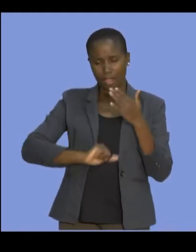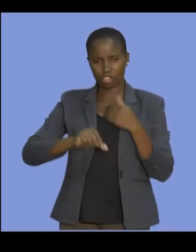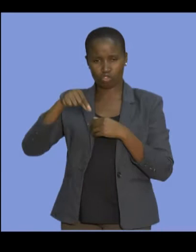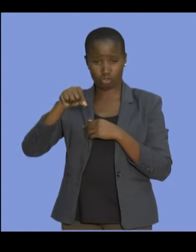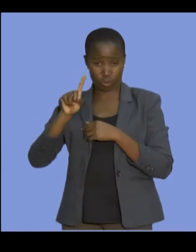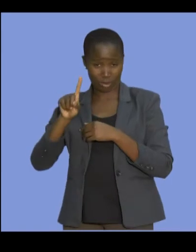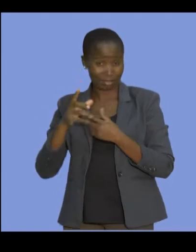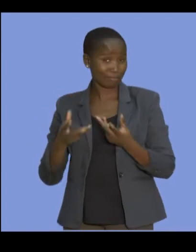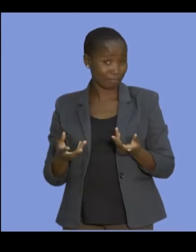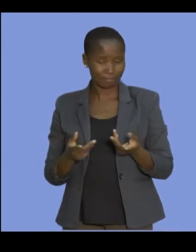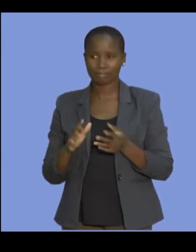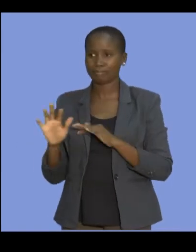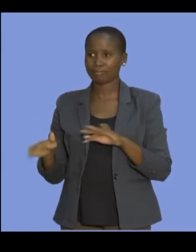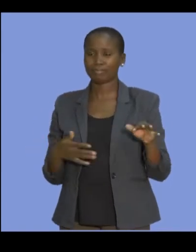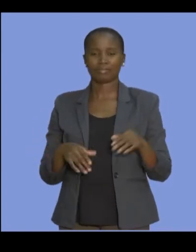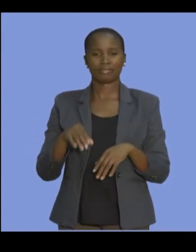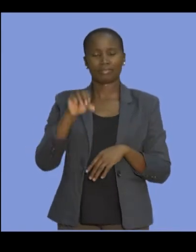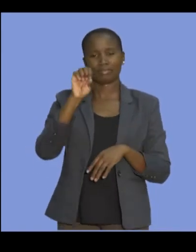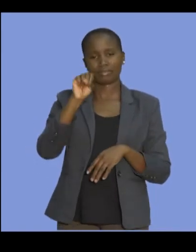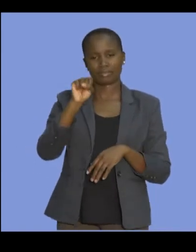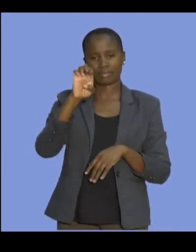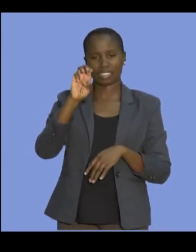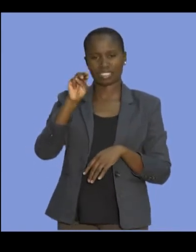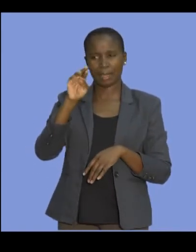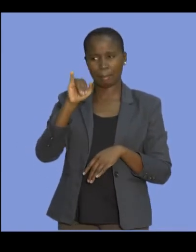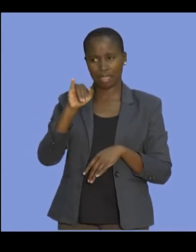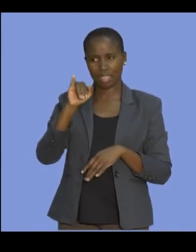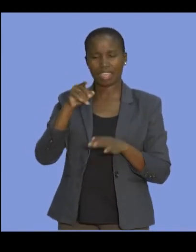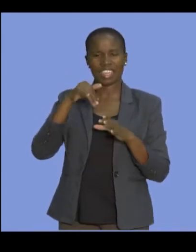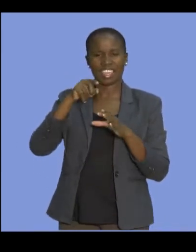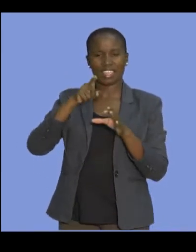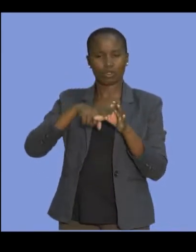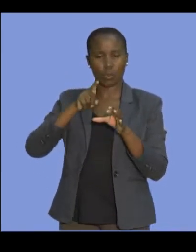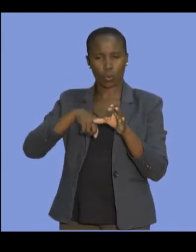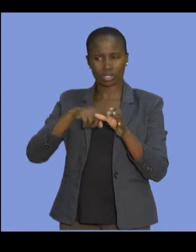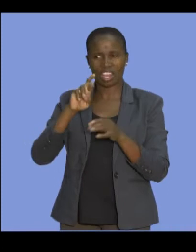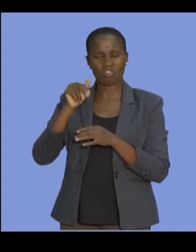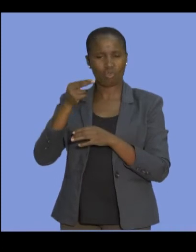And the semi-interquartile range, which is half interquartile range.